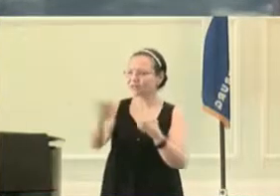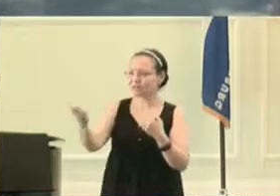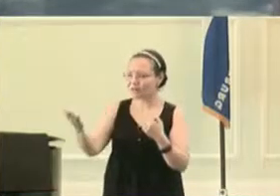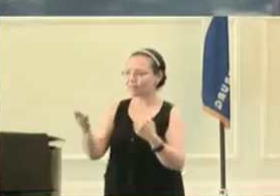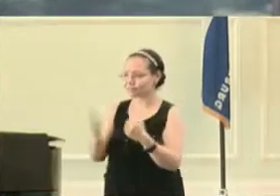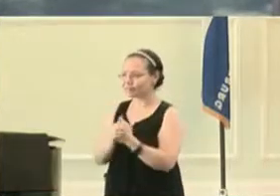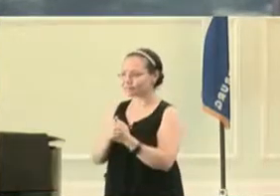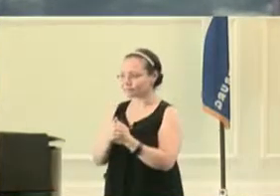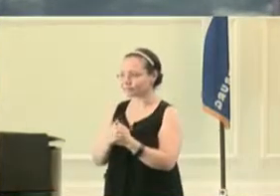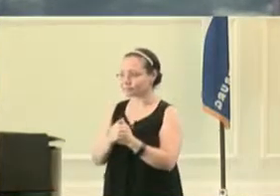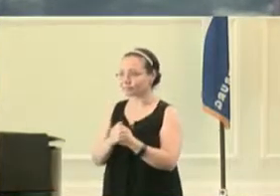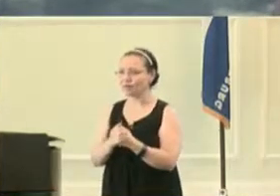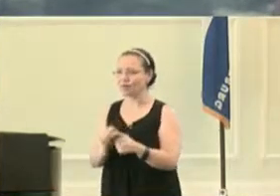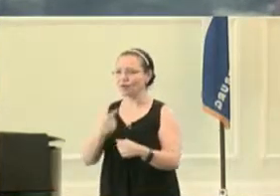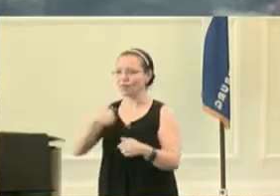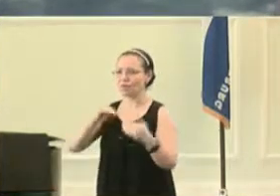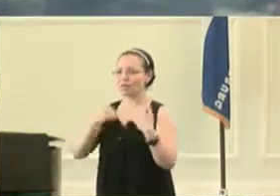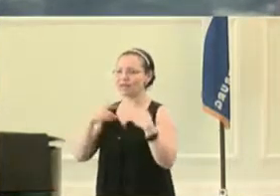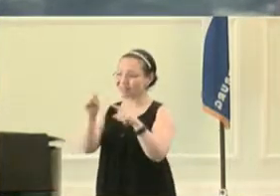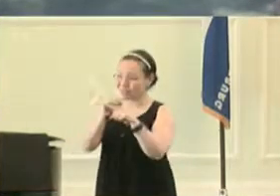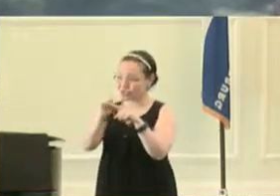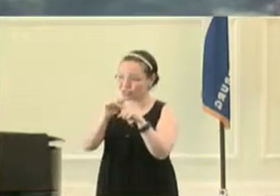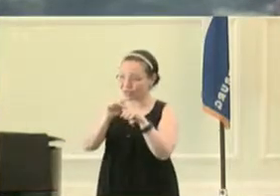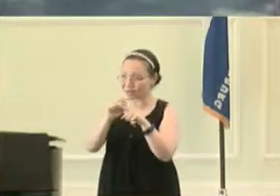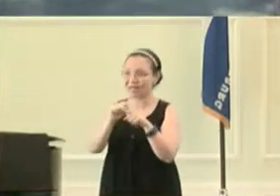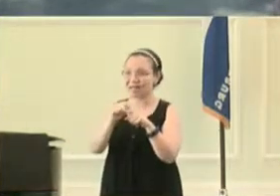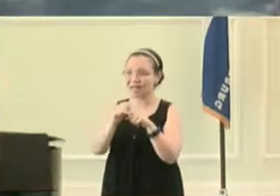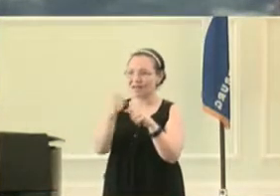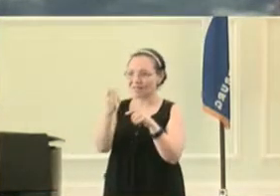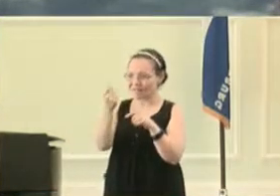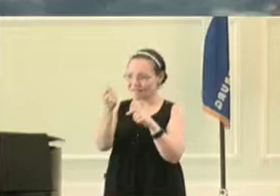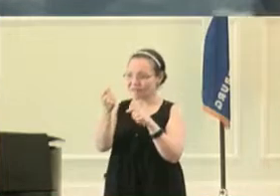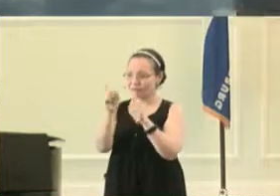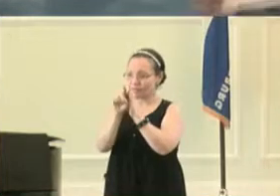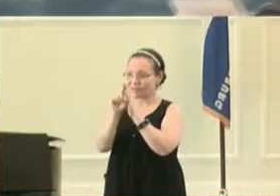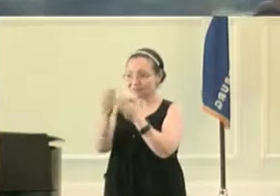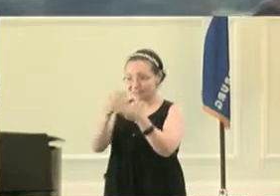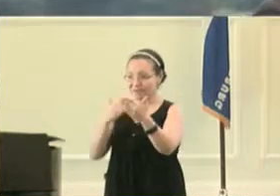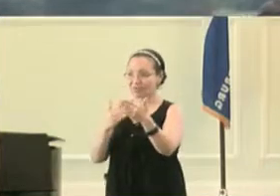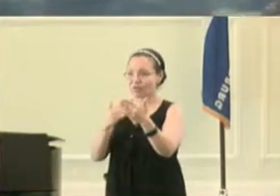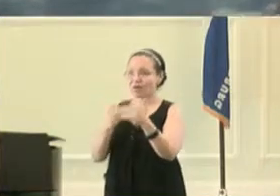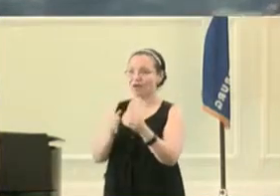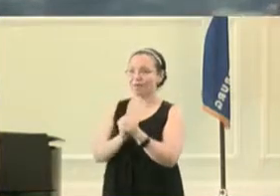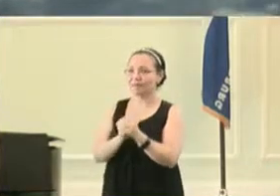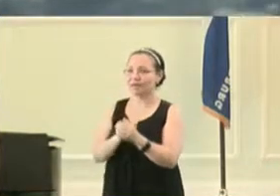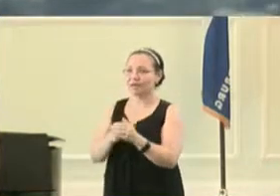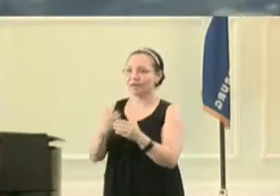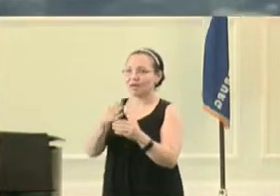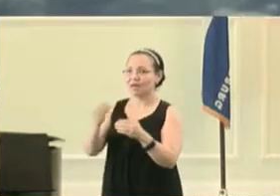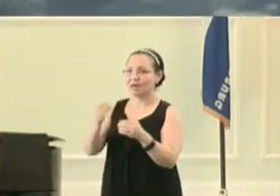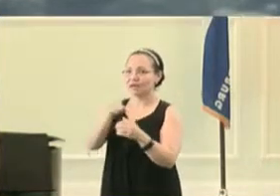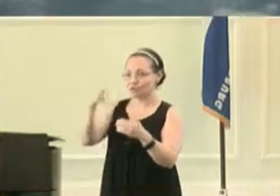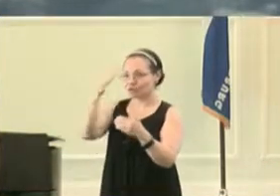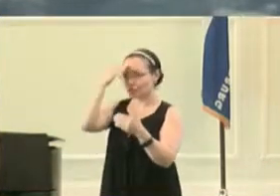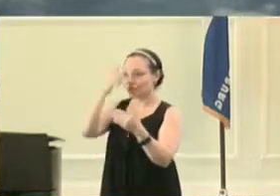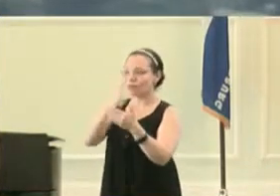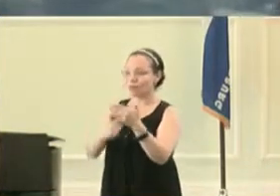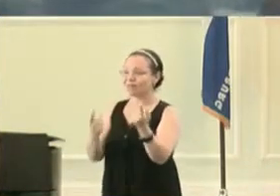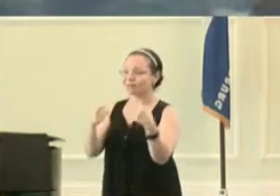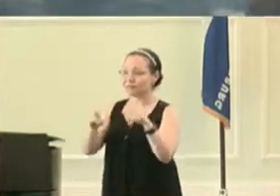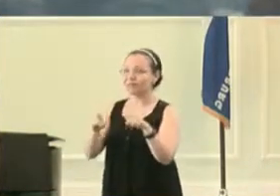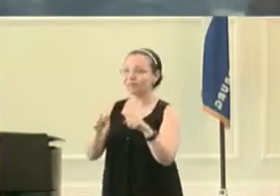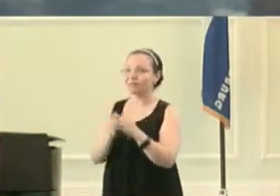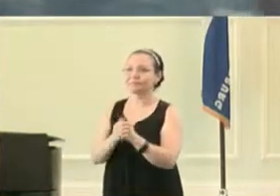short training session before we go. And so all the information is there in your bulletin. All